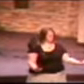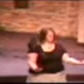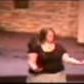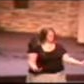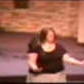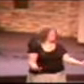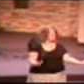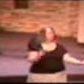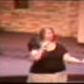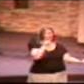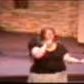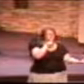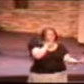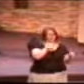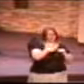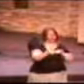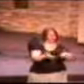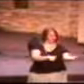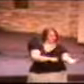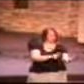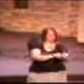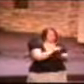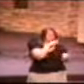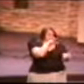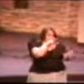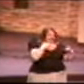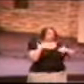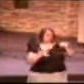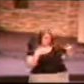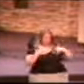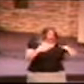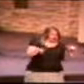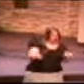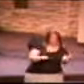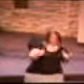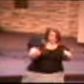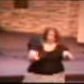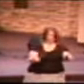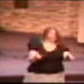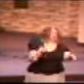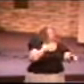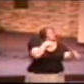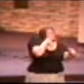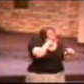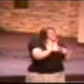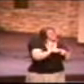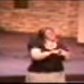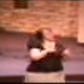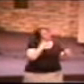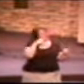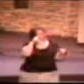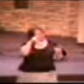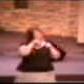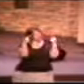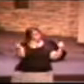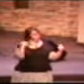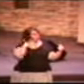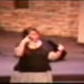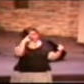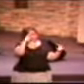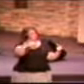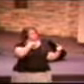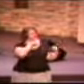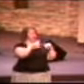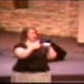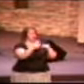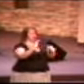we don't need to talk about death I mean this kid is excited I beg to differ I think we ought to talk about death because